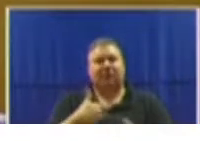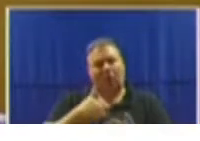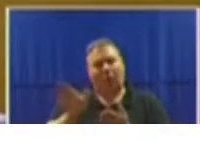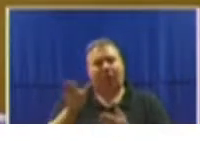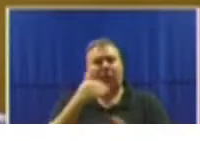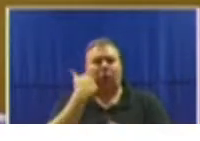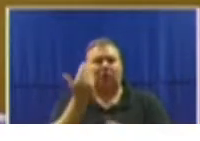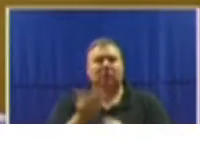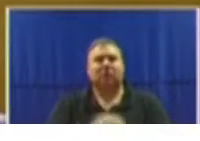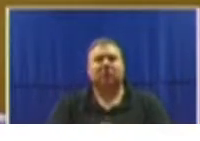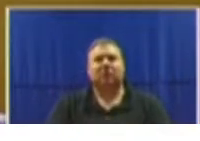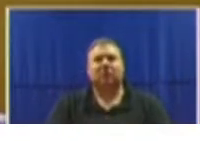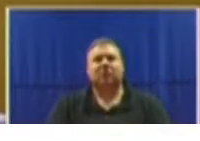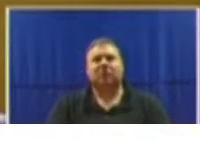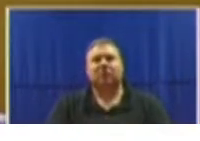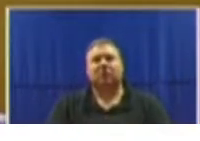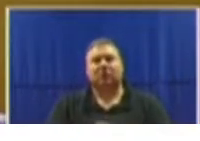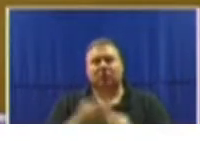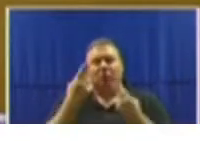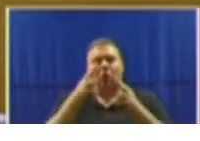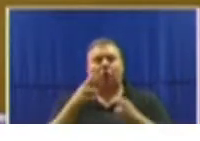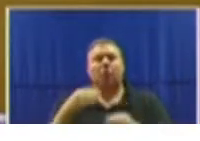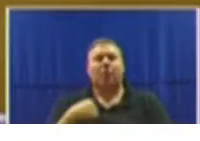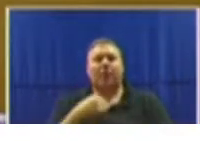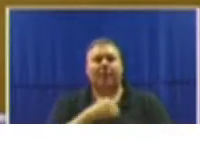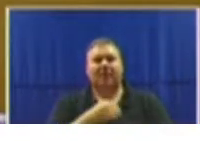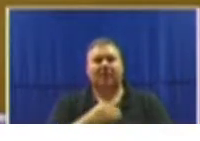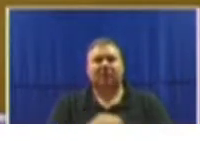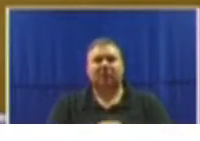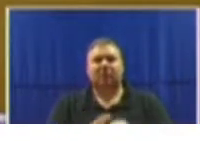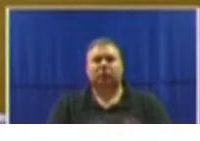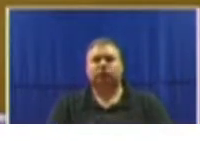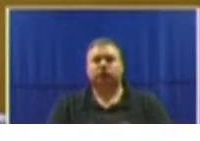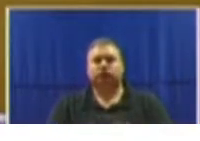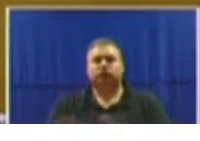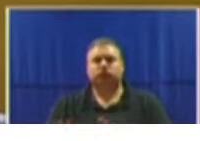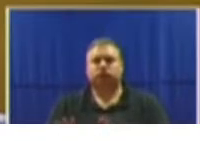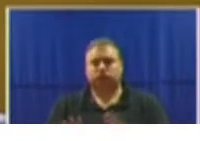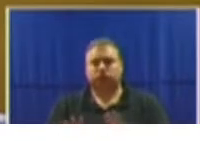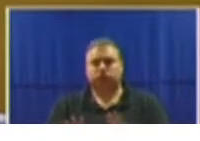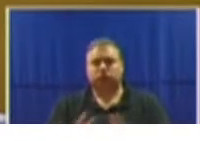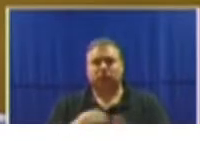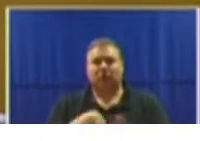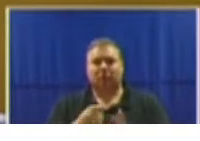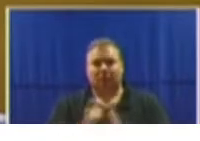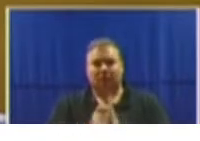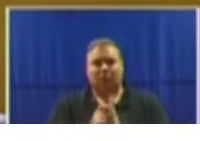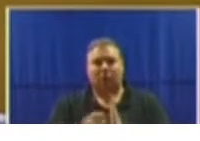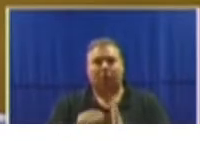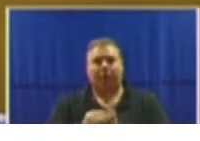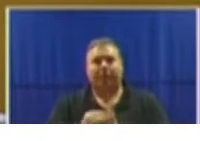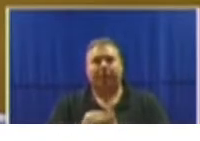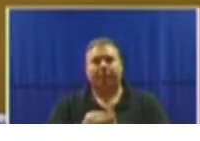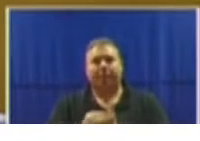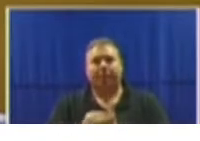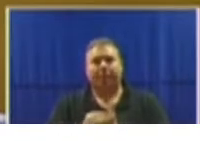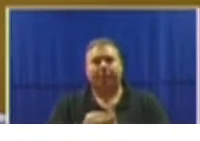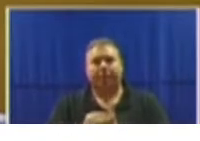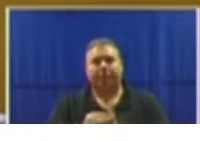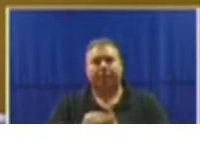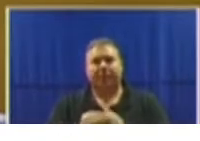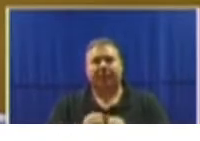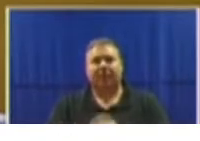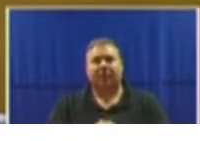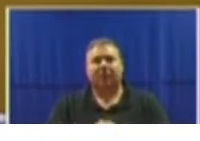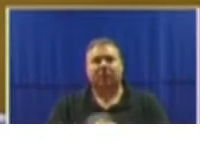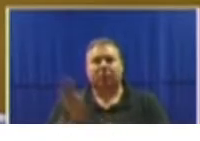Honorable members, in order, I've noted what you've just said, and I don't allow anyone to make a point of order.